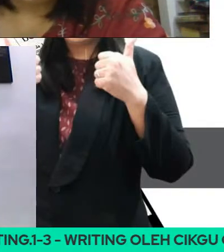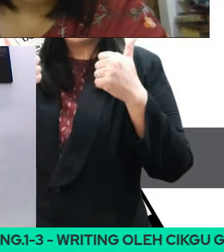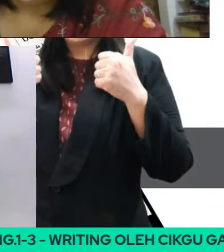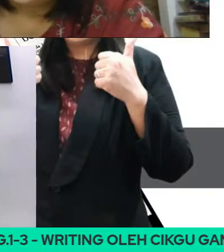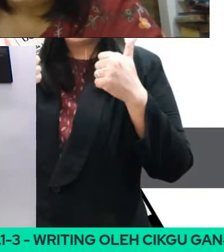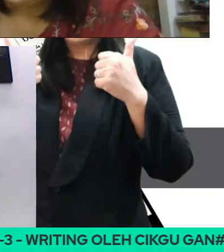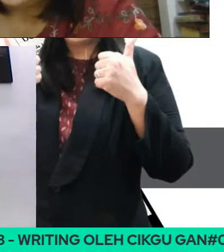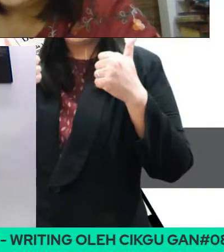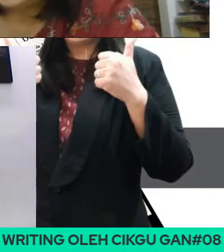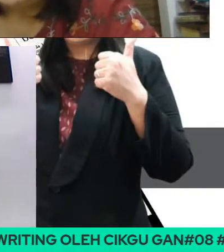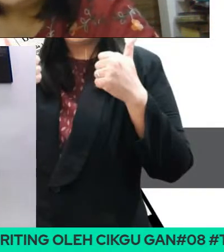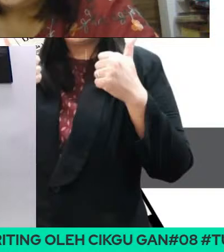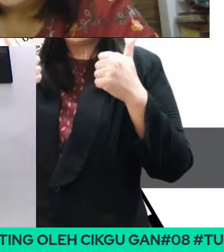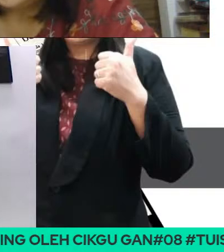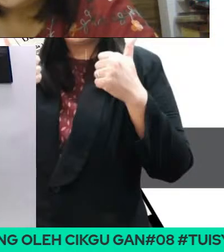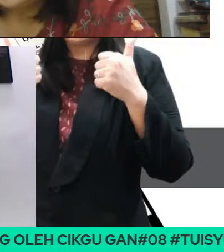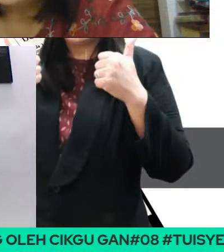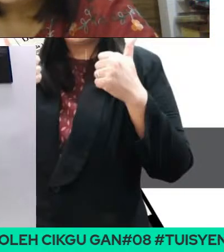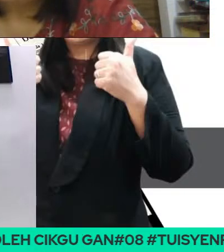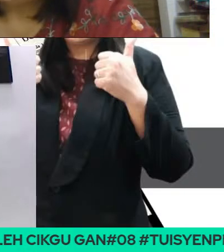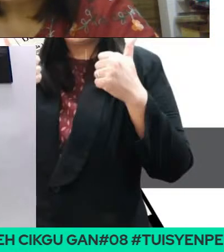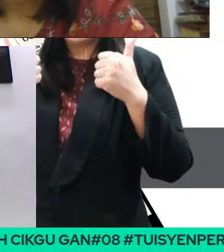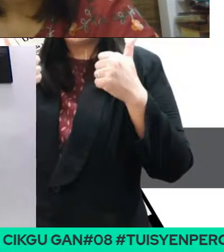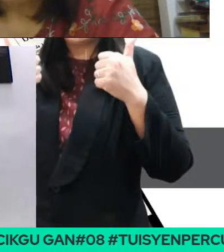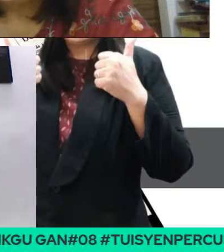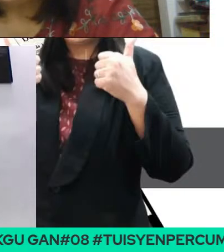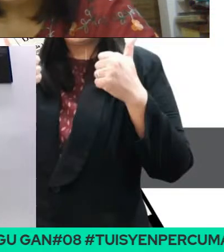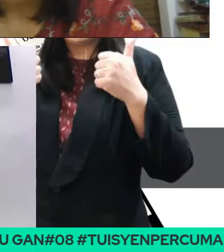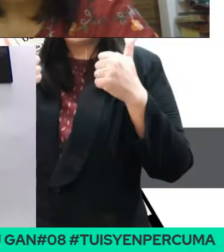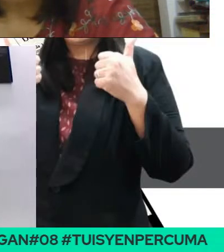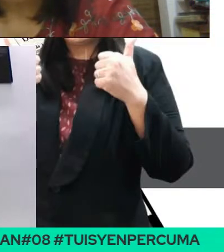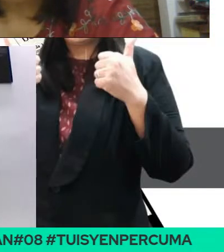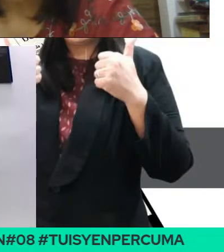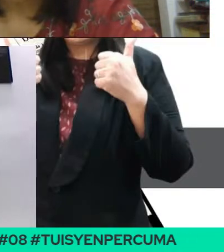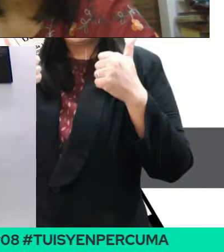Okay, so again, any questions anymore?